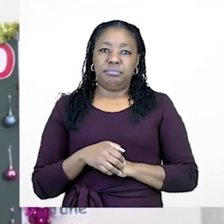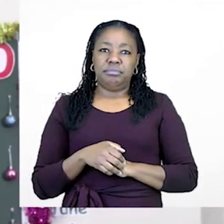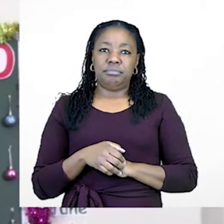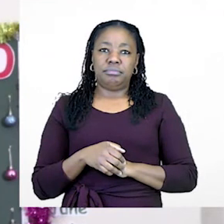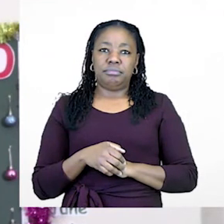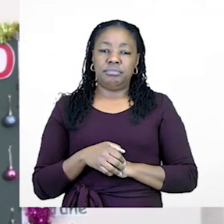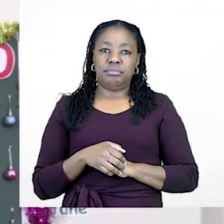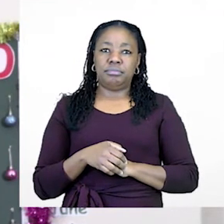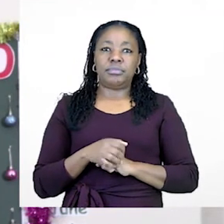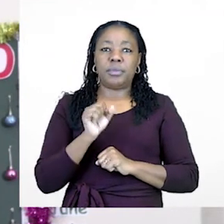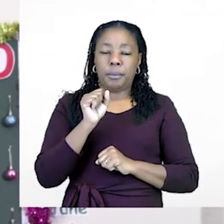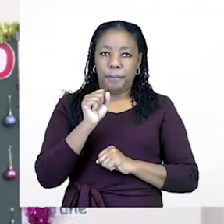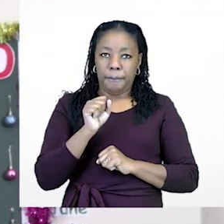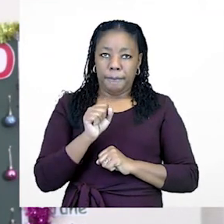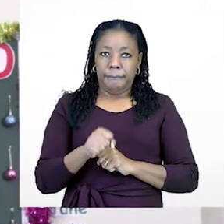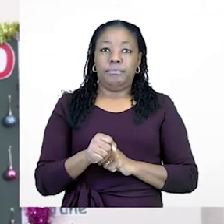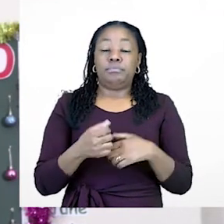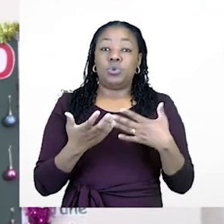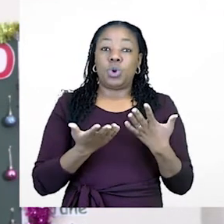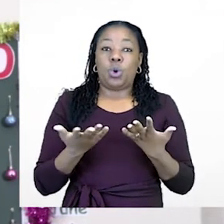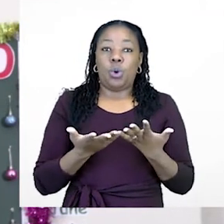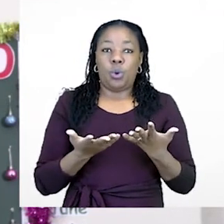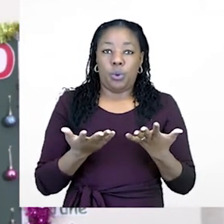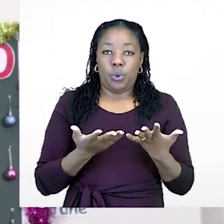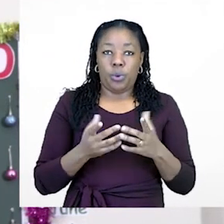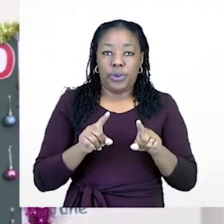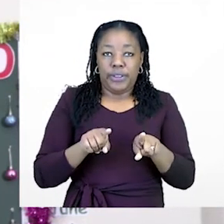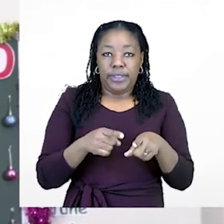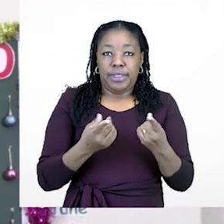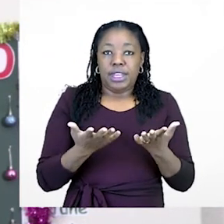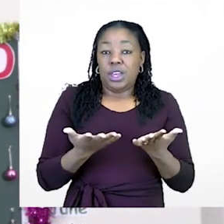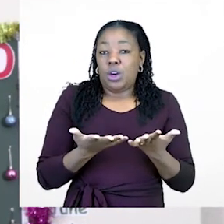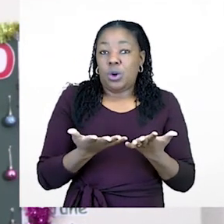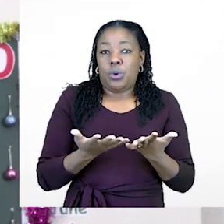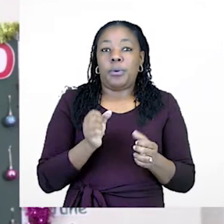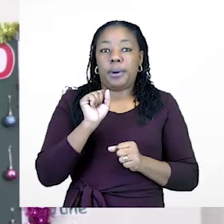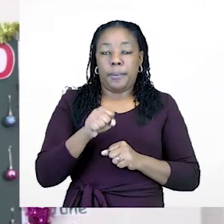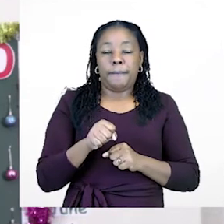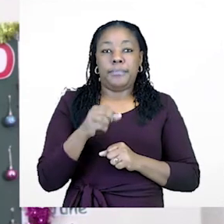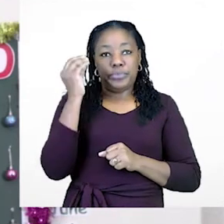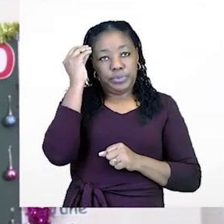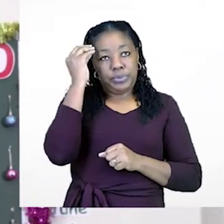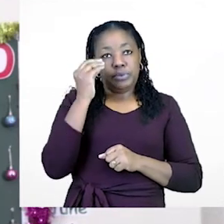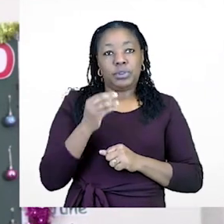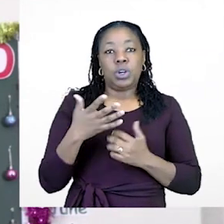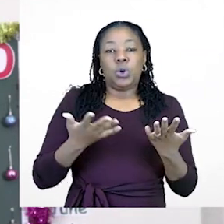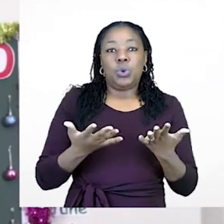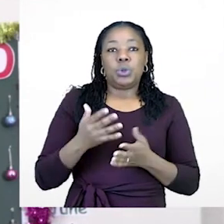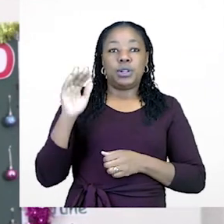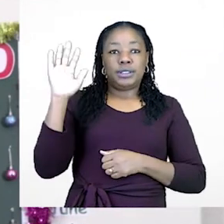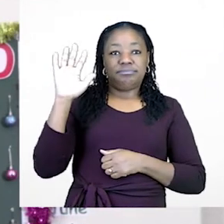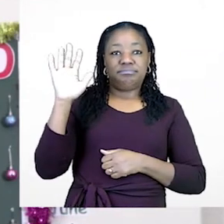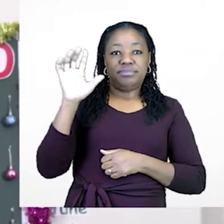your directions and positions. You remember which one is your left hand. Lift up your left hand.